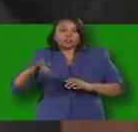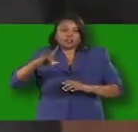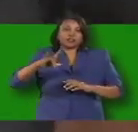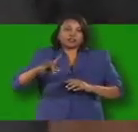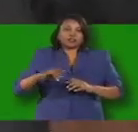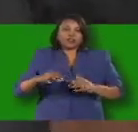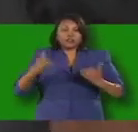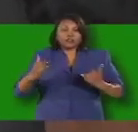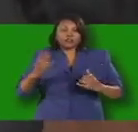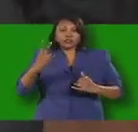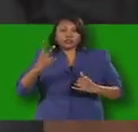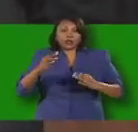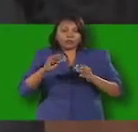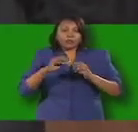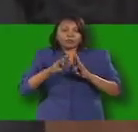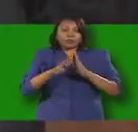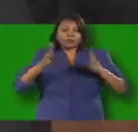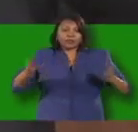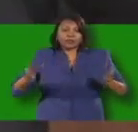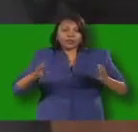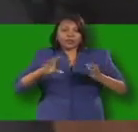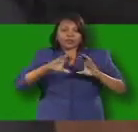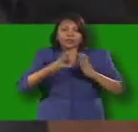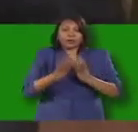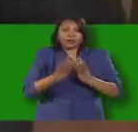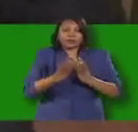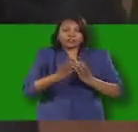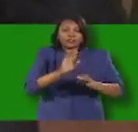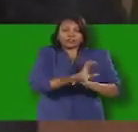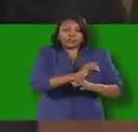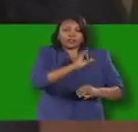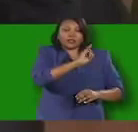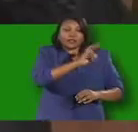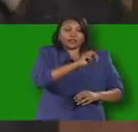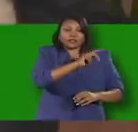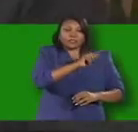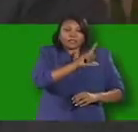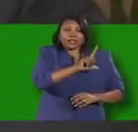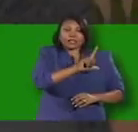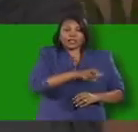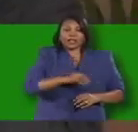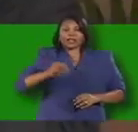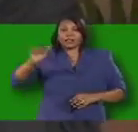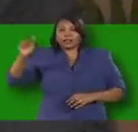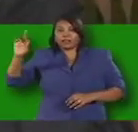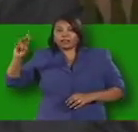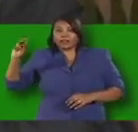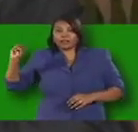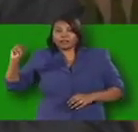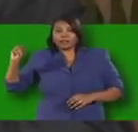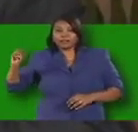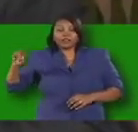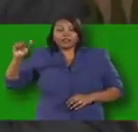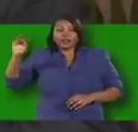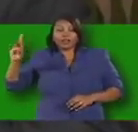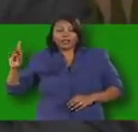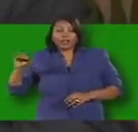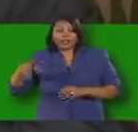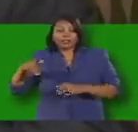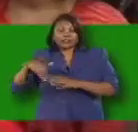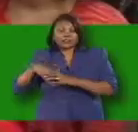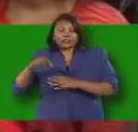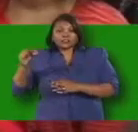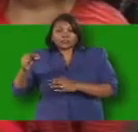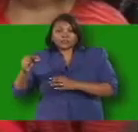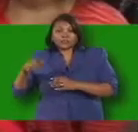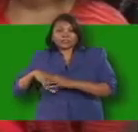now between two big processor companies, Intel, which everybody's familiar with, and ARM, which is actually what's much closer to most of you because it's in